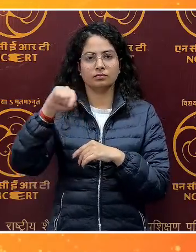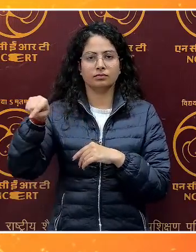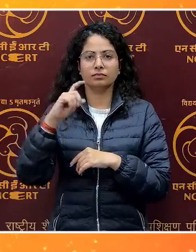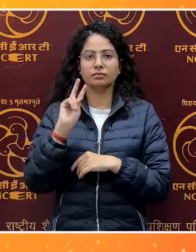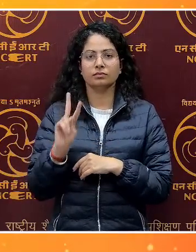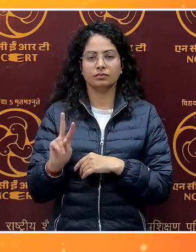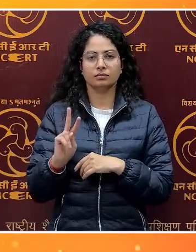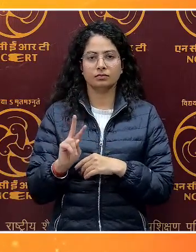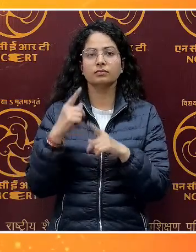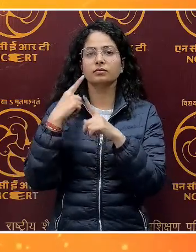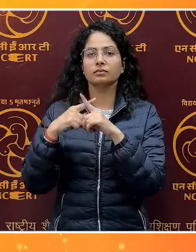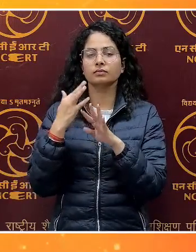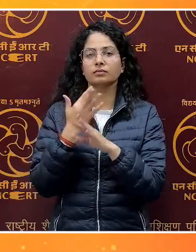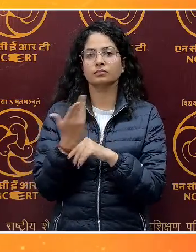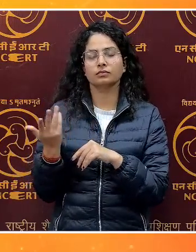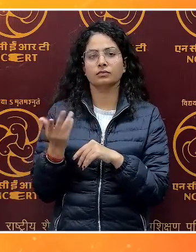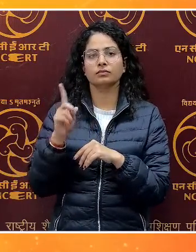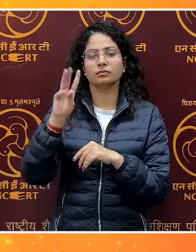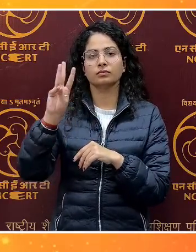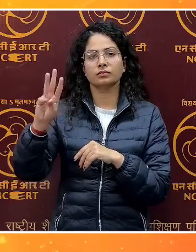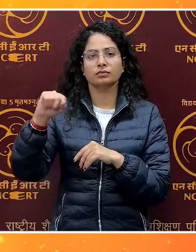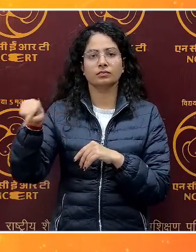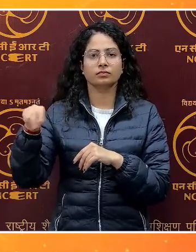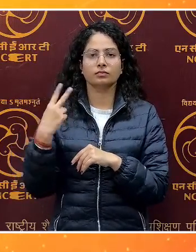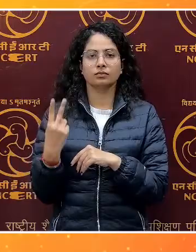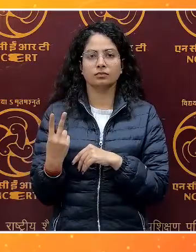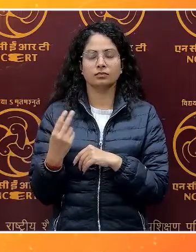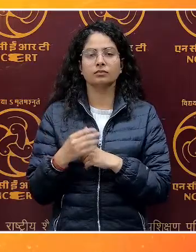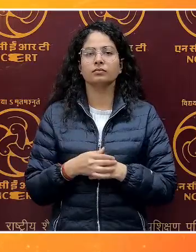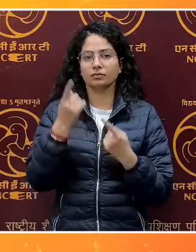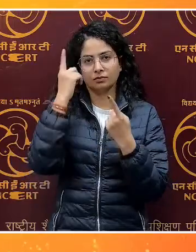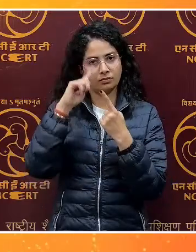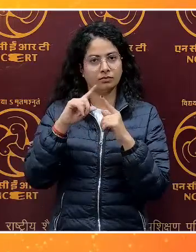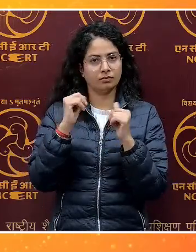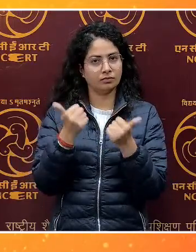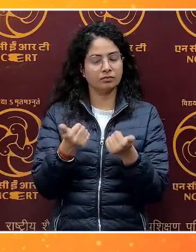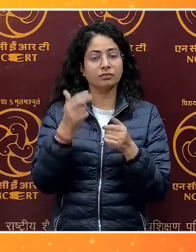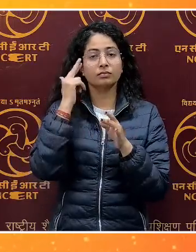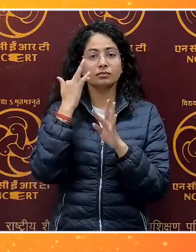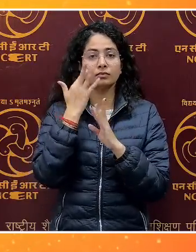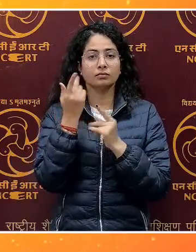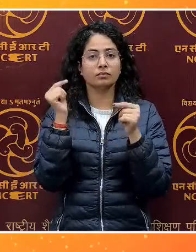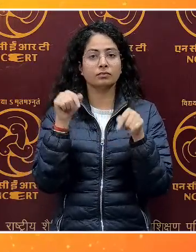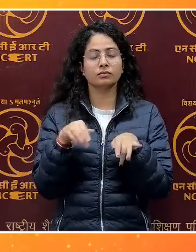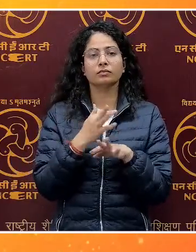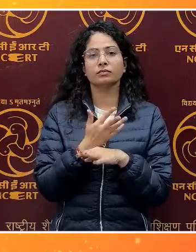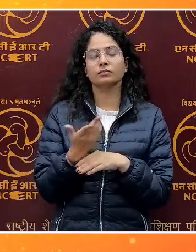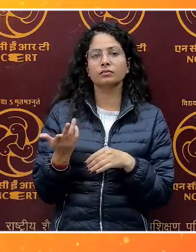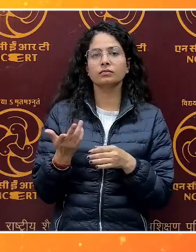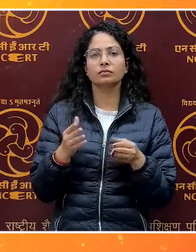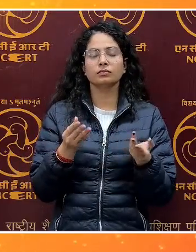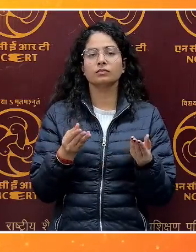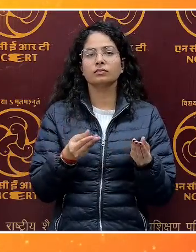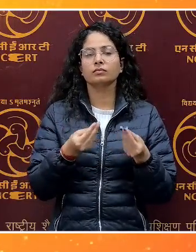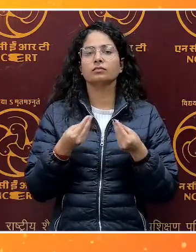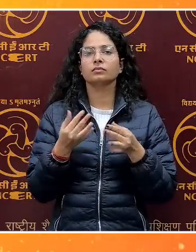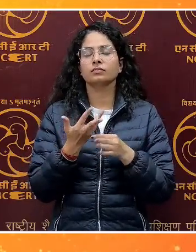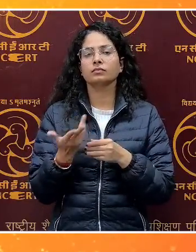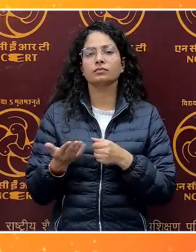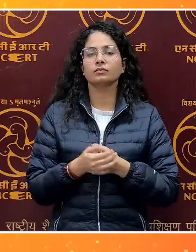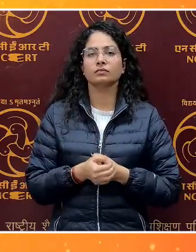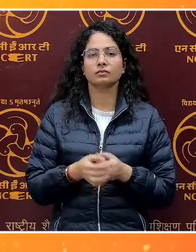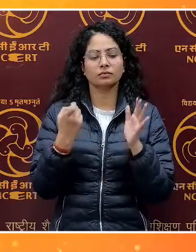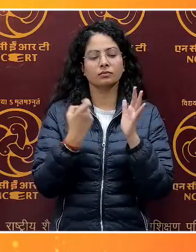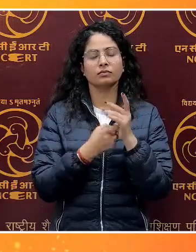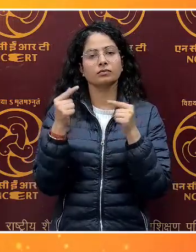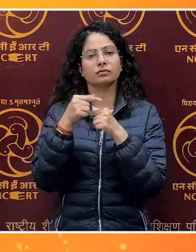2 into 3 upon 2. Agreed? Because here we have taken the